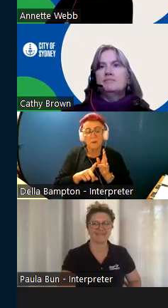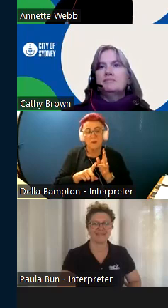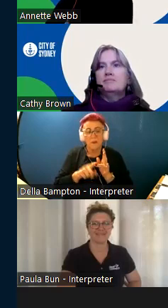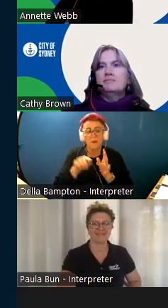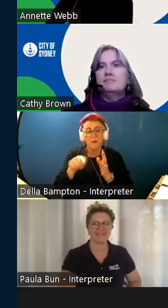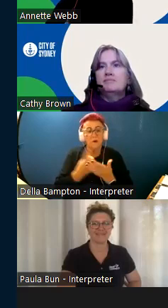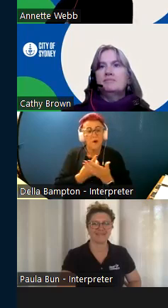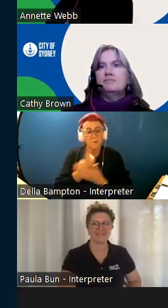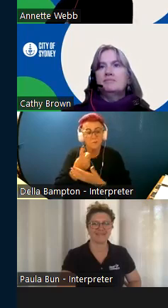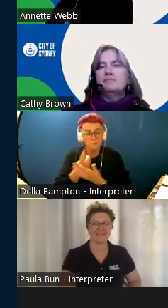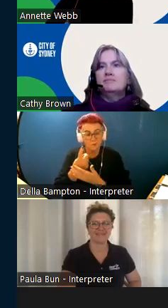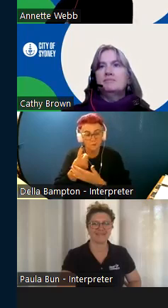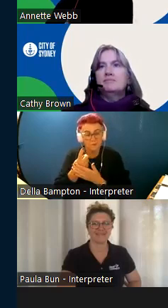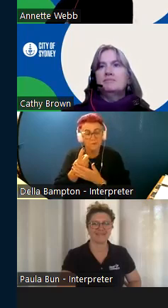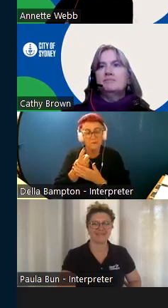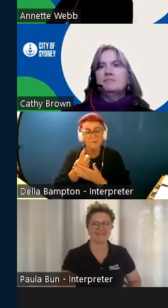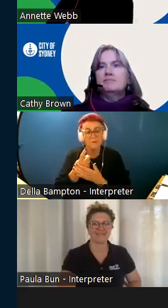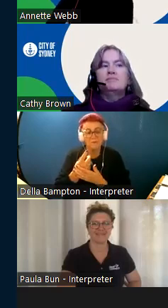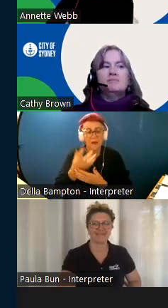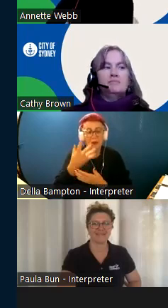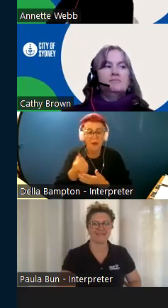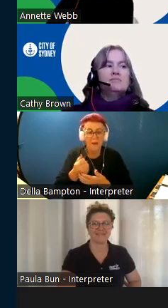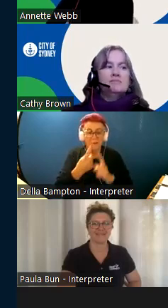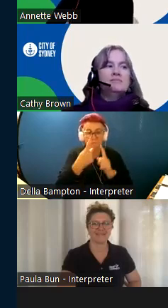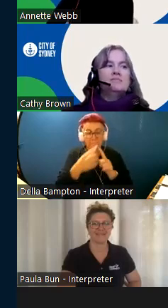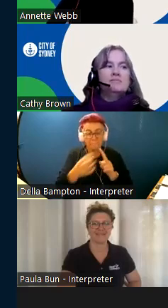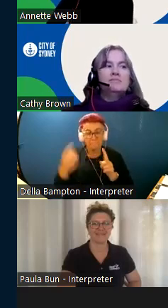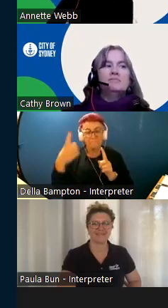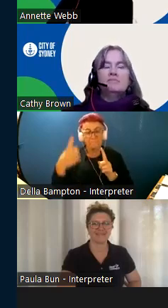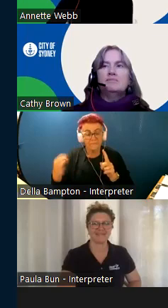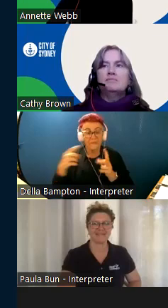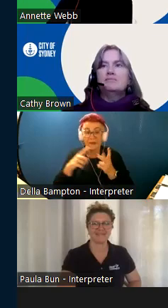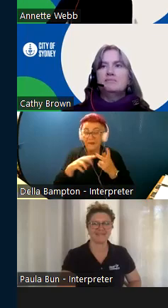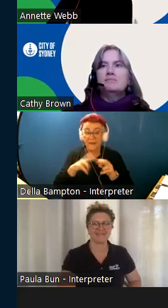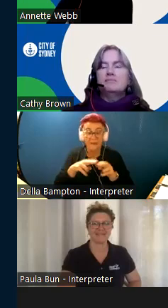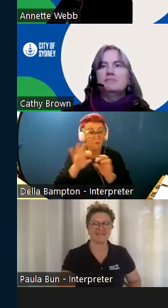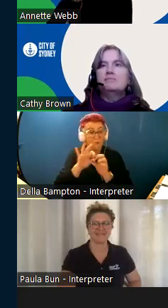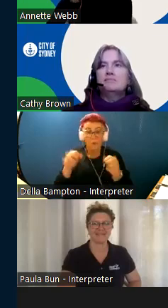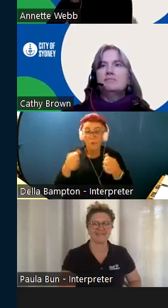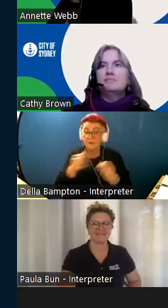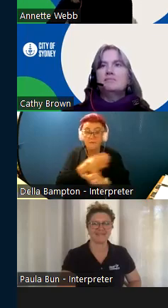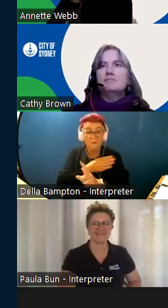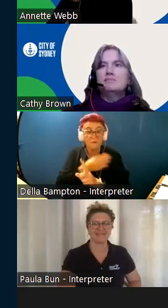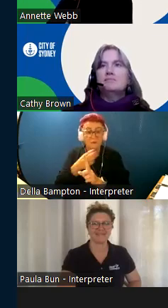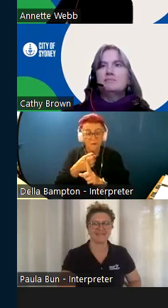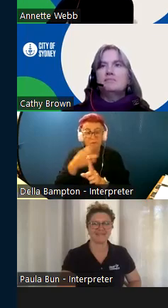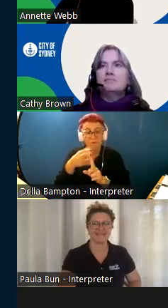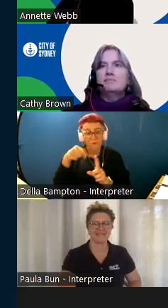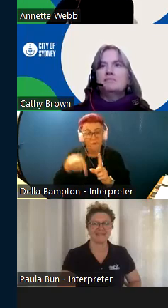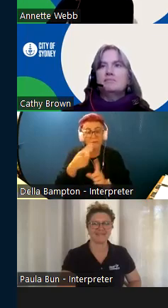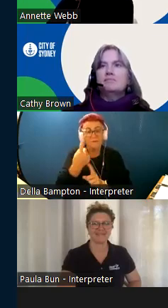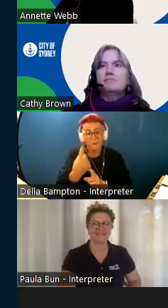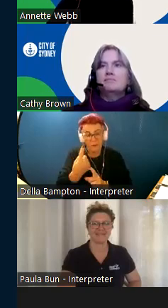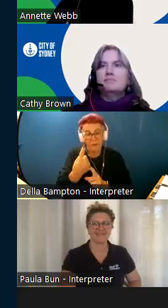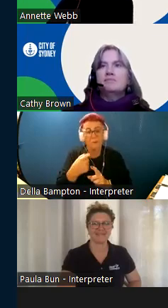these opportunities do come up every now and then. And so if you have been an unsuccessful applicant on this one, we would really want